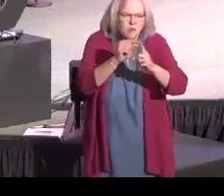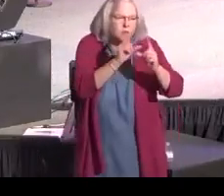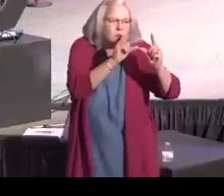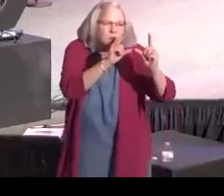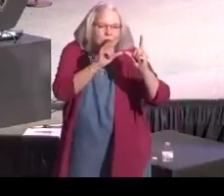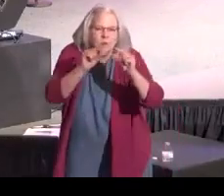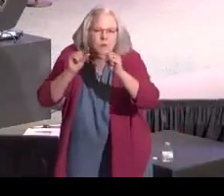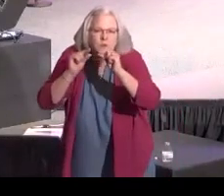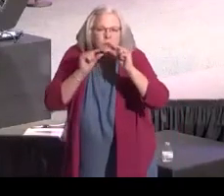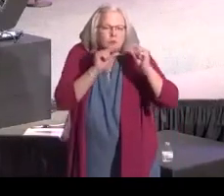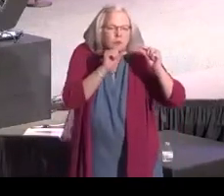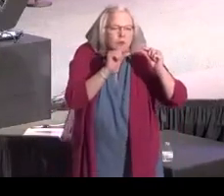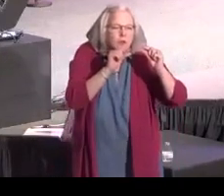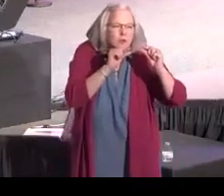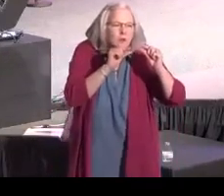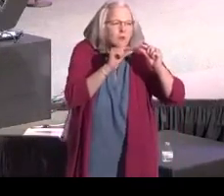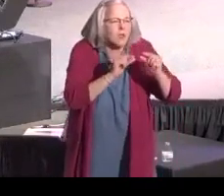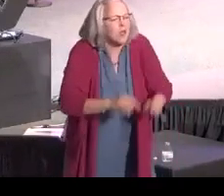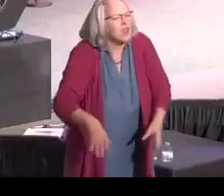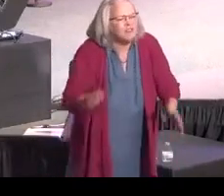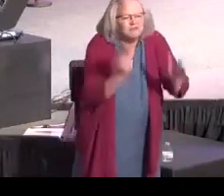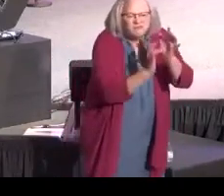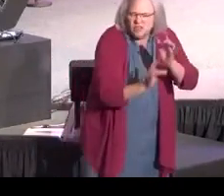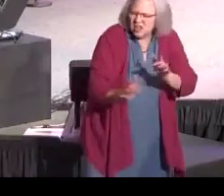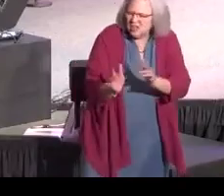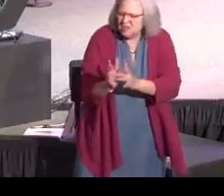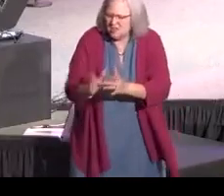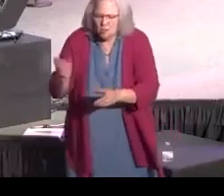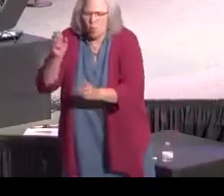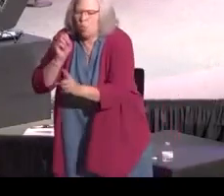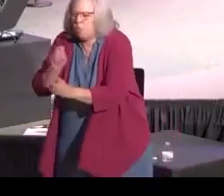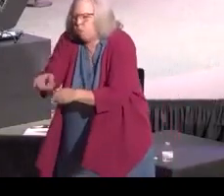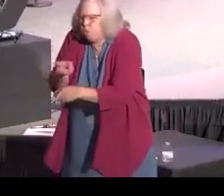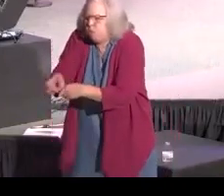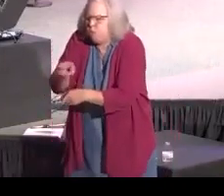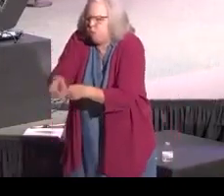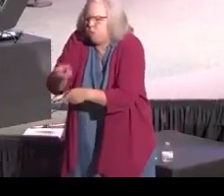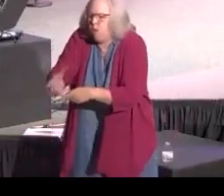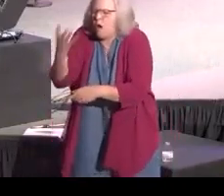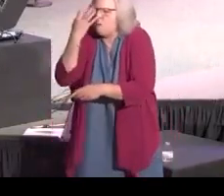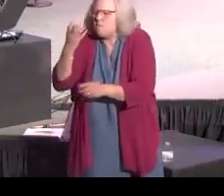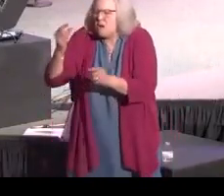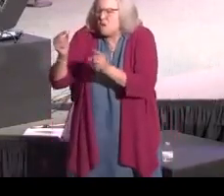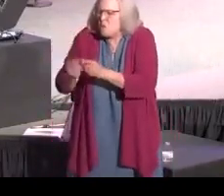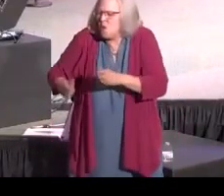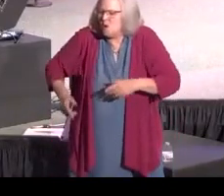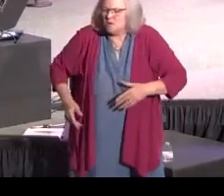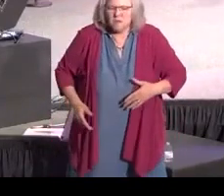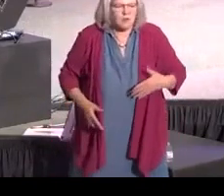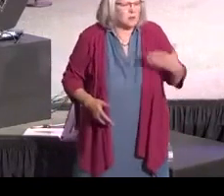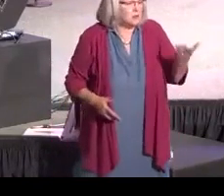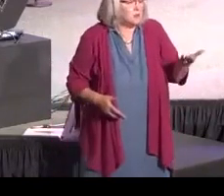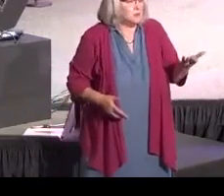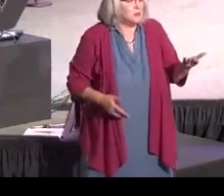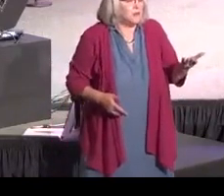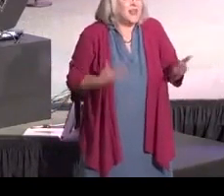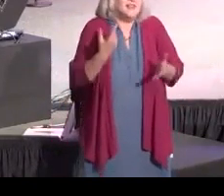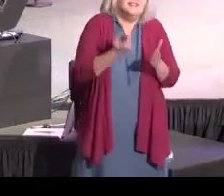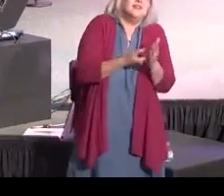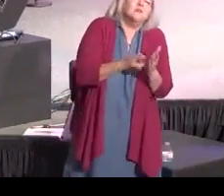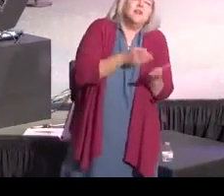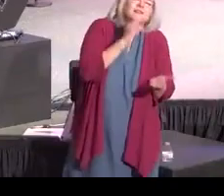talking. You know, they hurled insults at Jesus too. Do you know that? People will hurt you. Sometimes they don't even mean to.